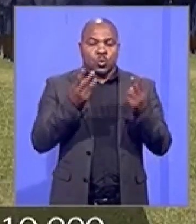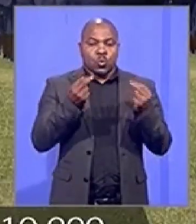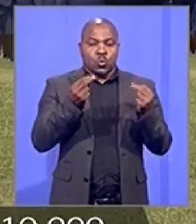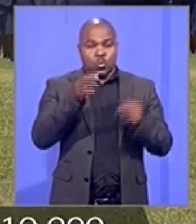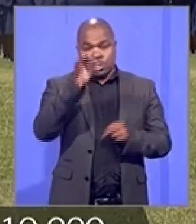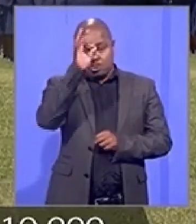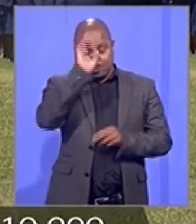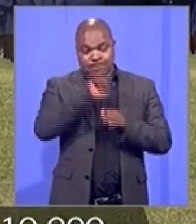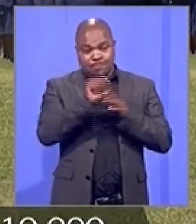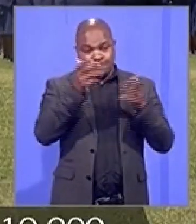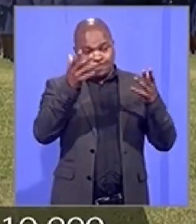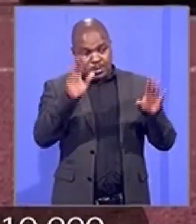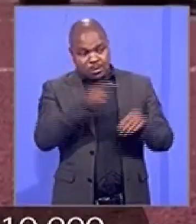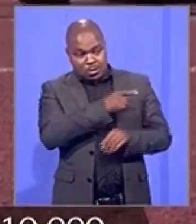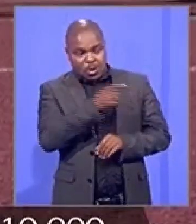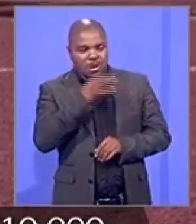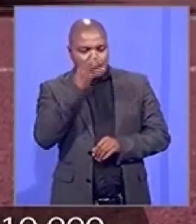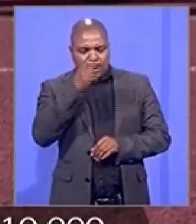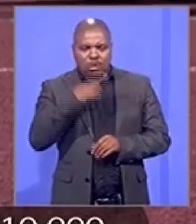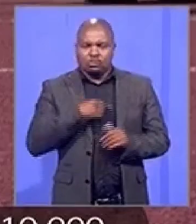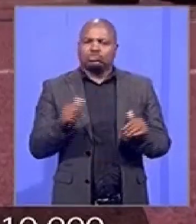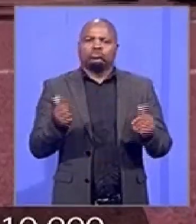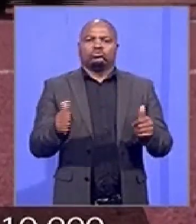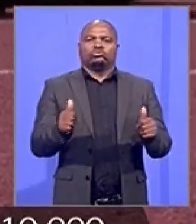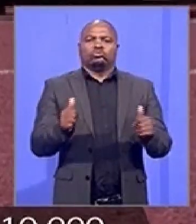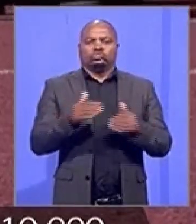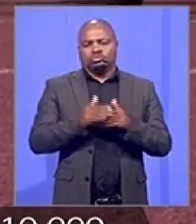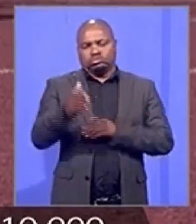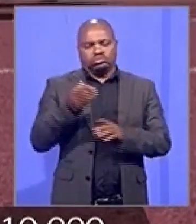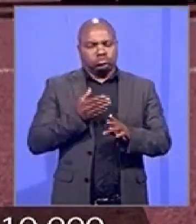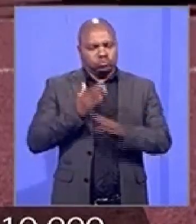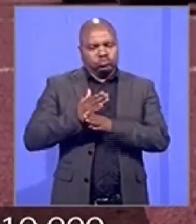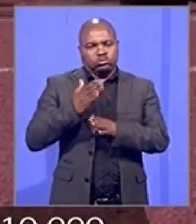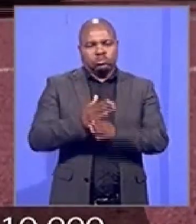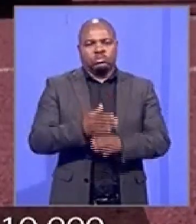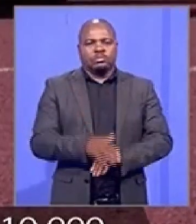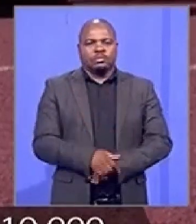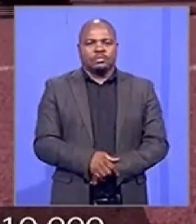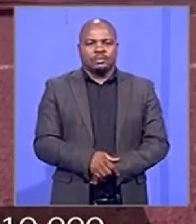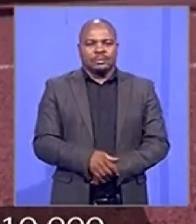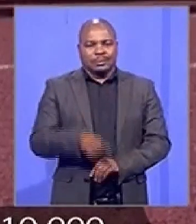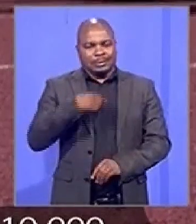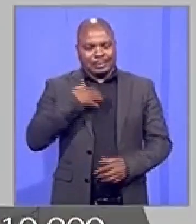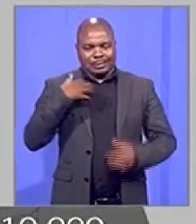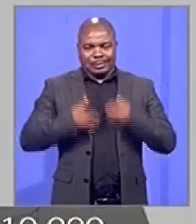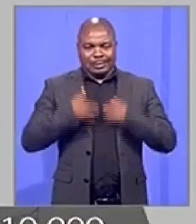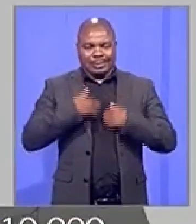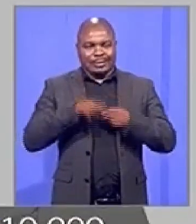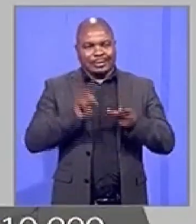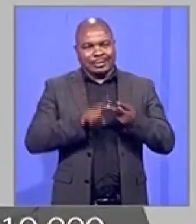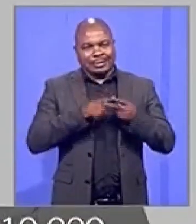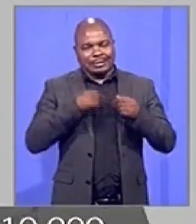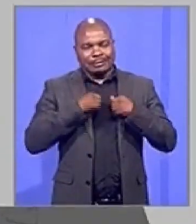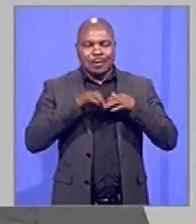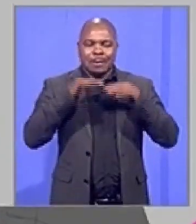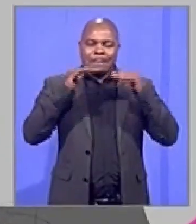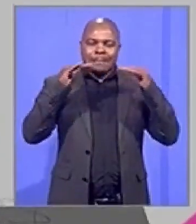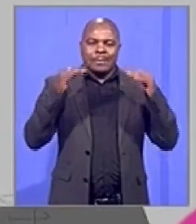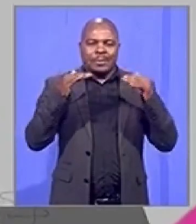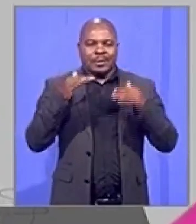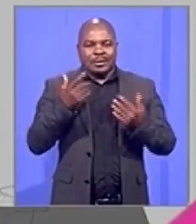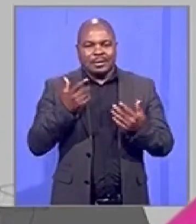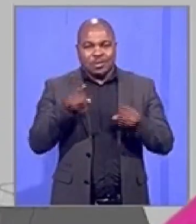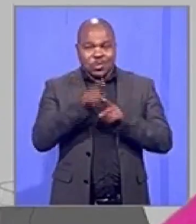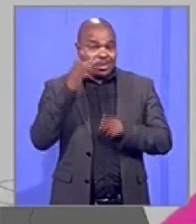sa tswa phethela kwetliso a re a malalalaotswe ho ihlanaka. I'm very excited and very overwhelmed, as you can hear. I'm